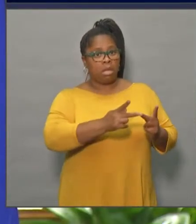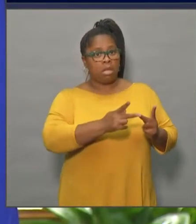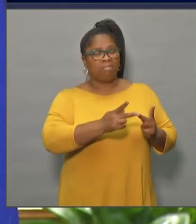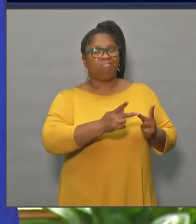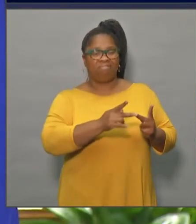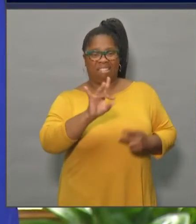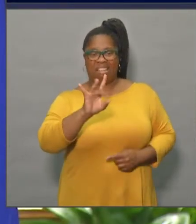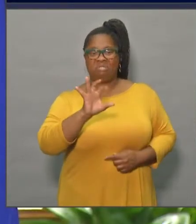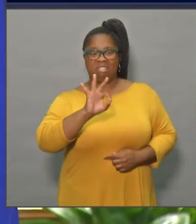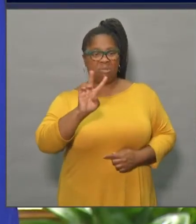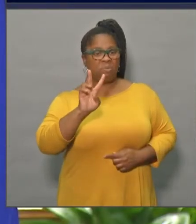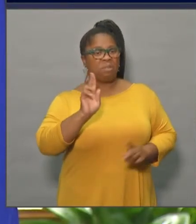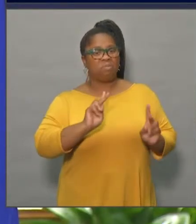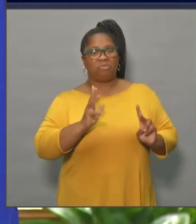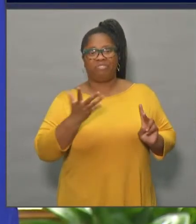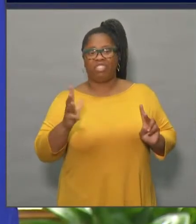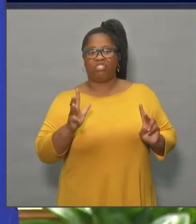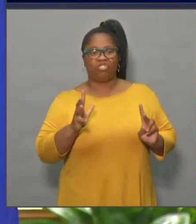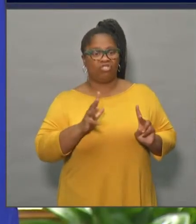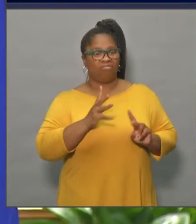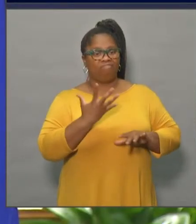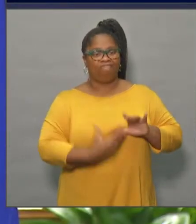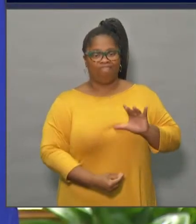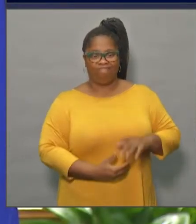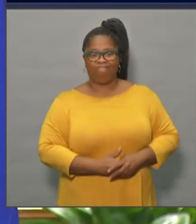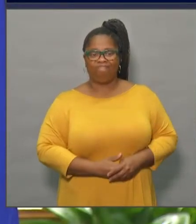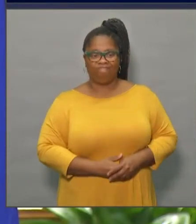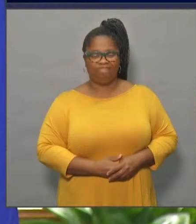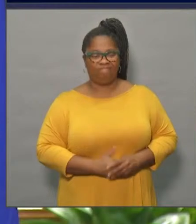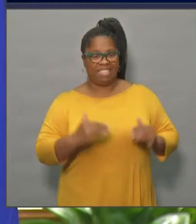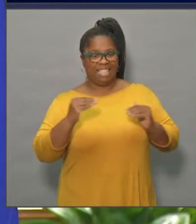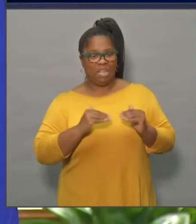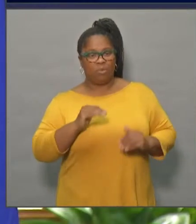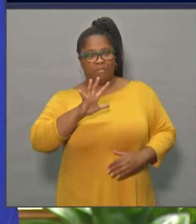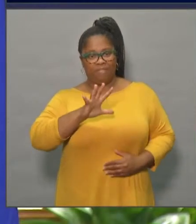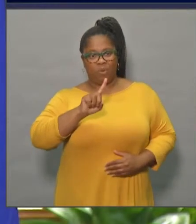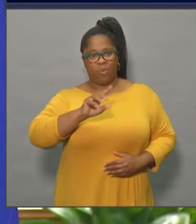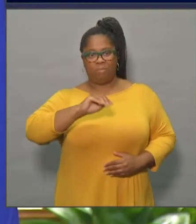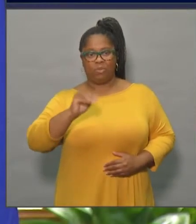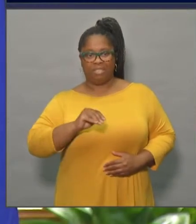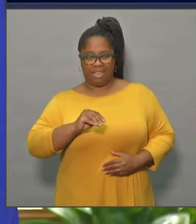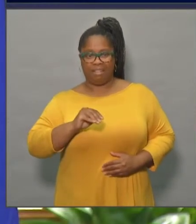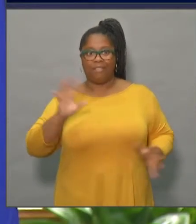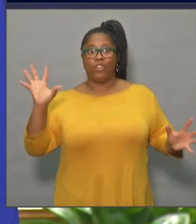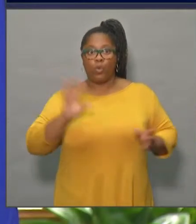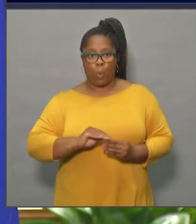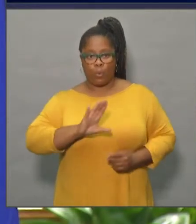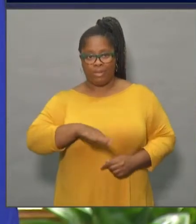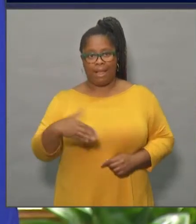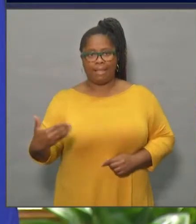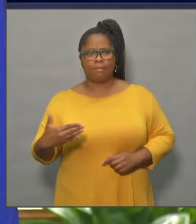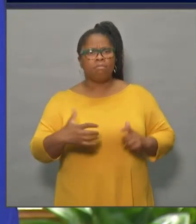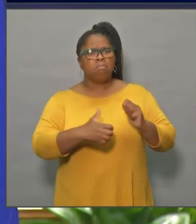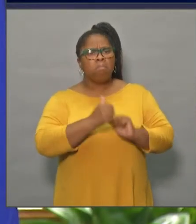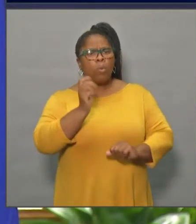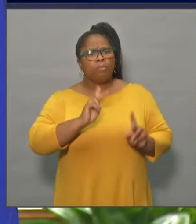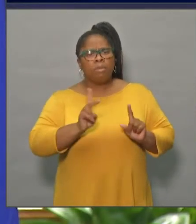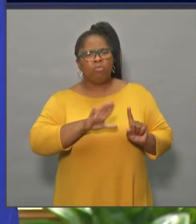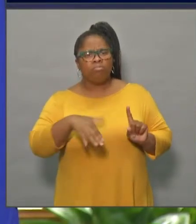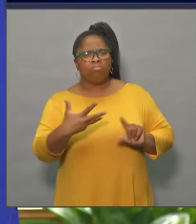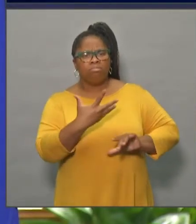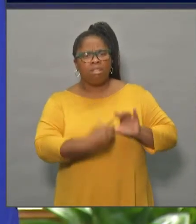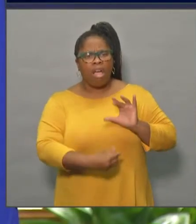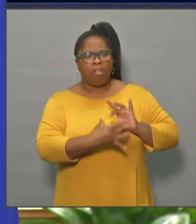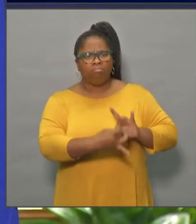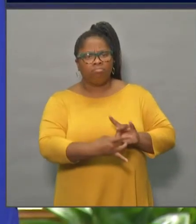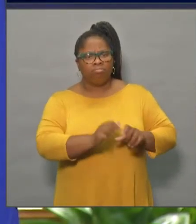fact died from COVID-19, and this represents 51% of all of our deaths. And the vast majority of the people who